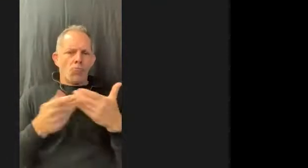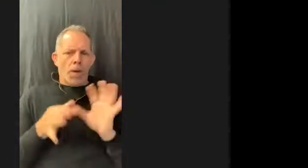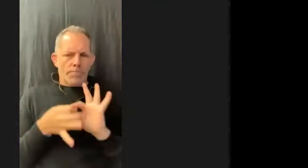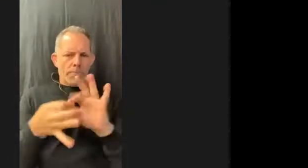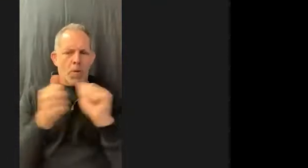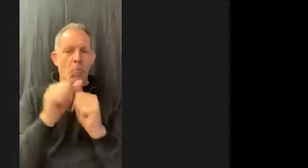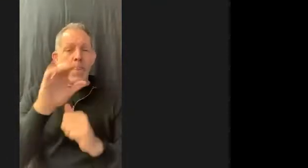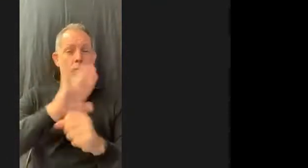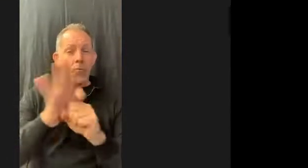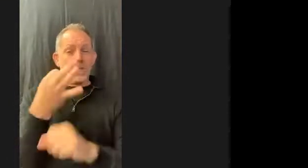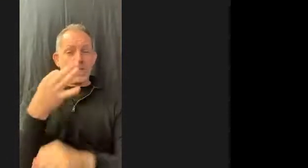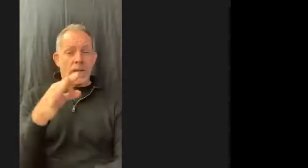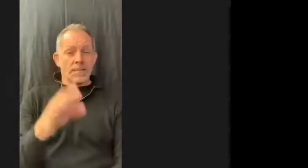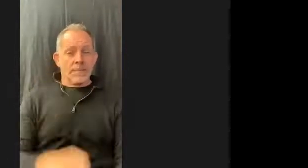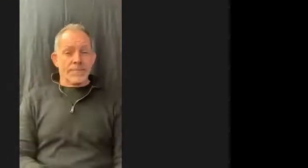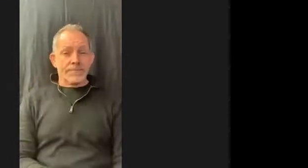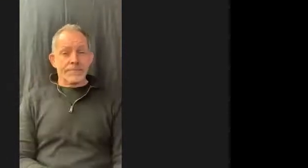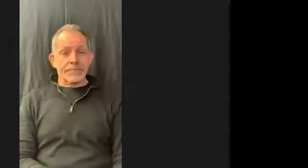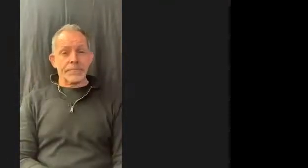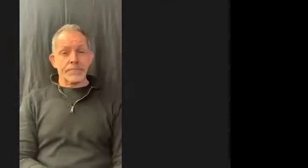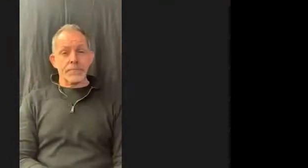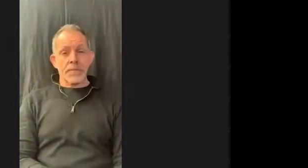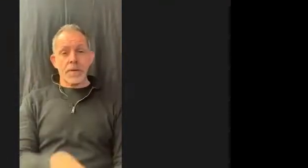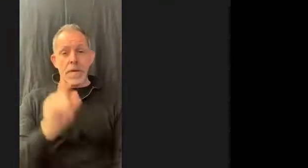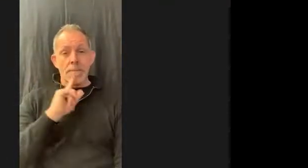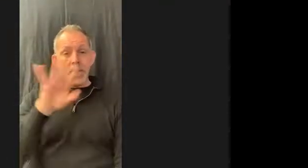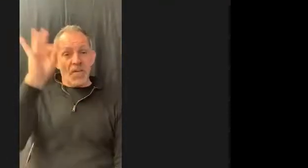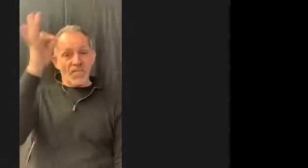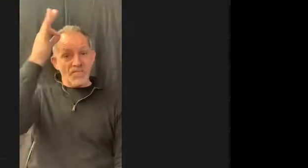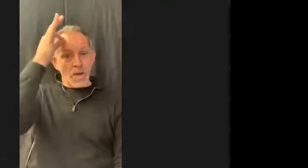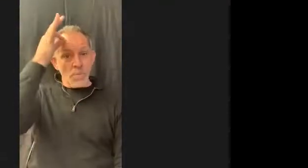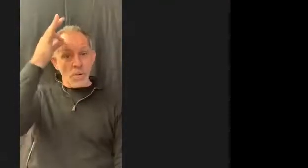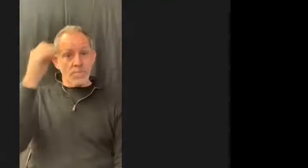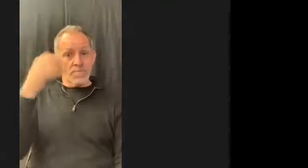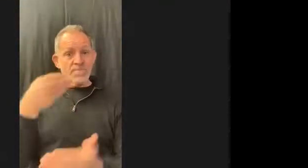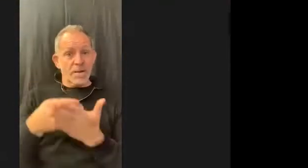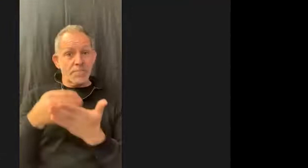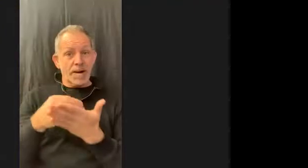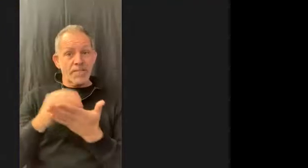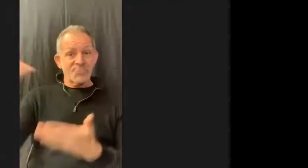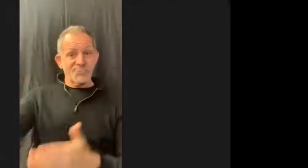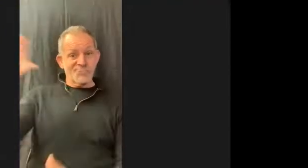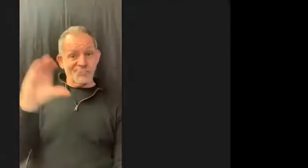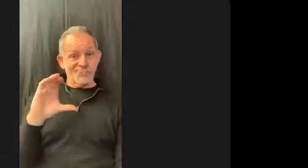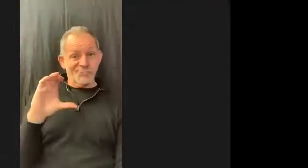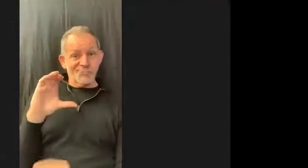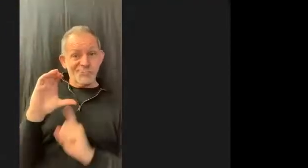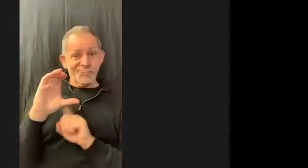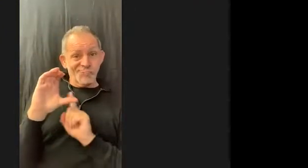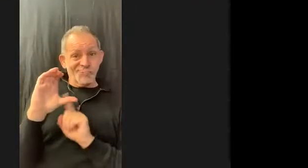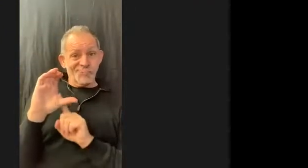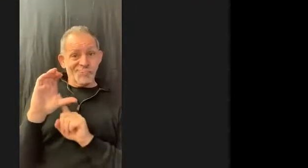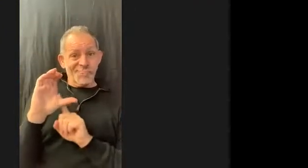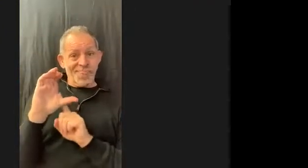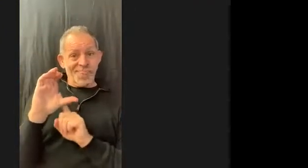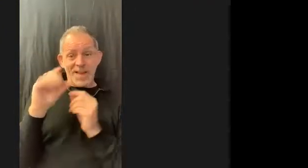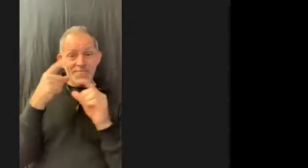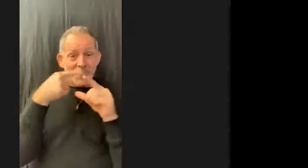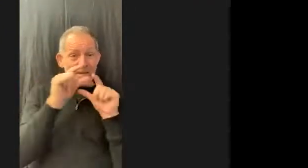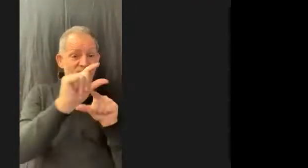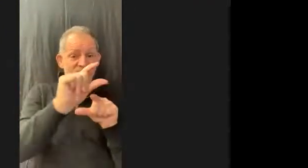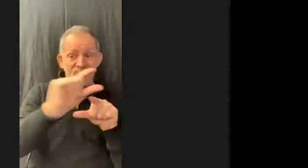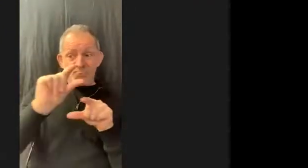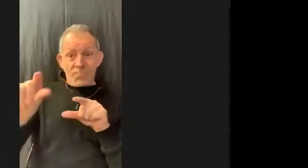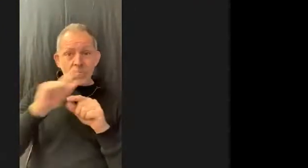know, federal legislation provided grant dollars directly to counties, and Snohomish County received just under $80